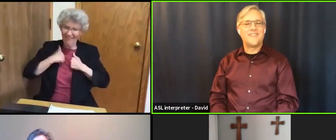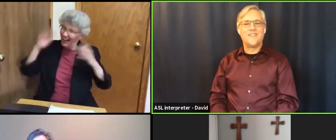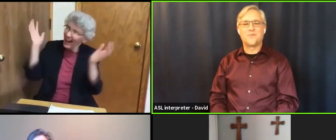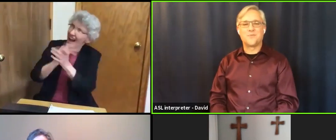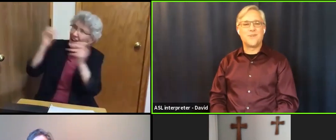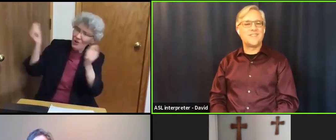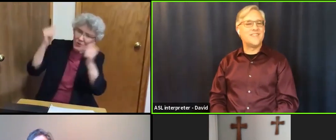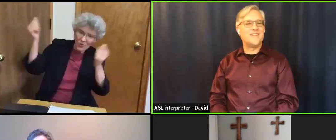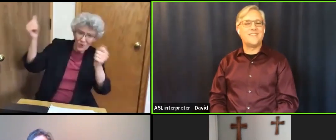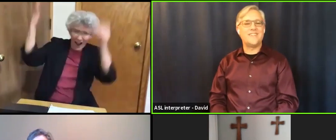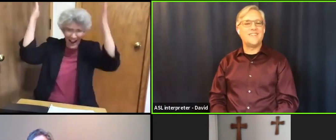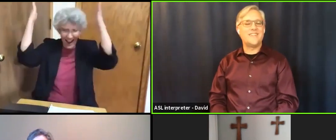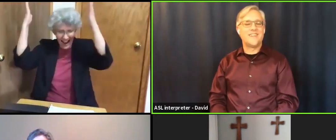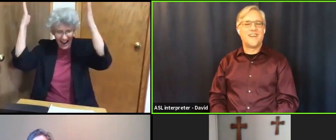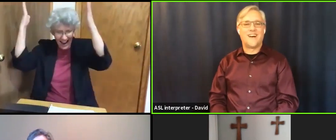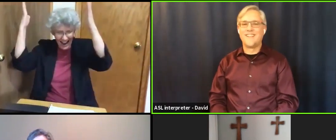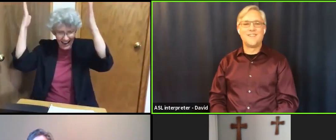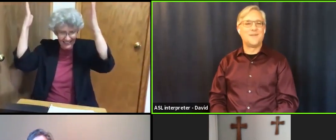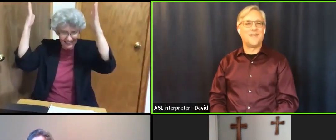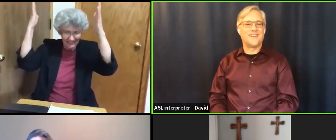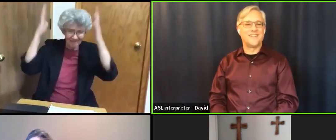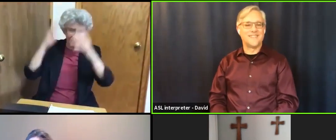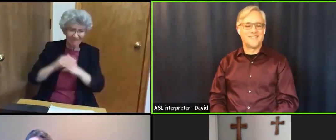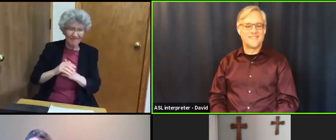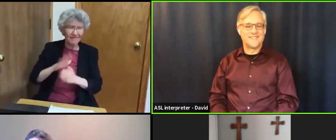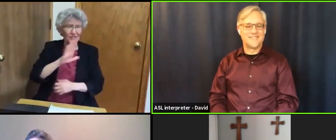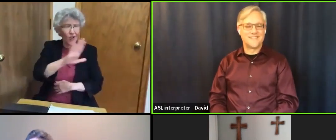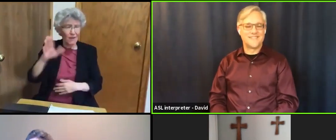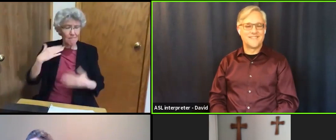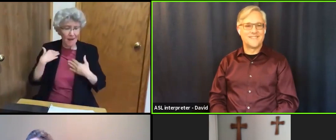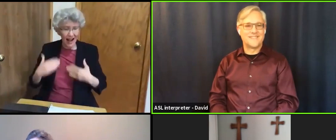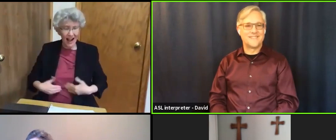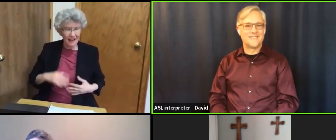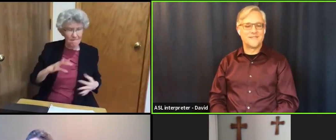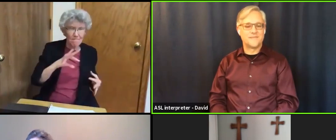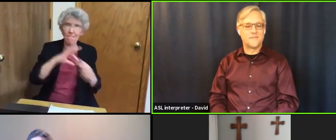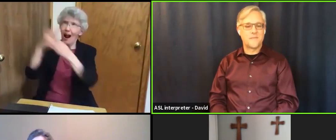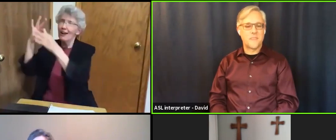Christ is risen indeed. Hallelujah.